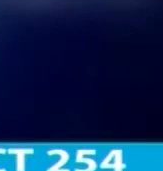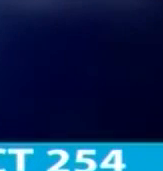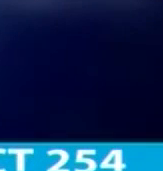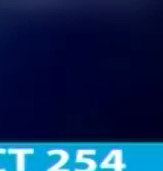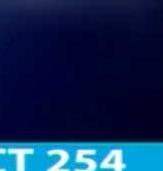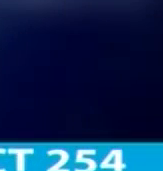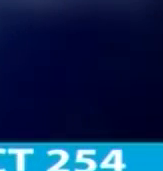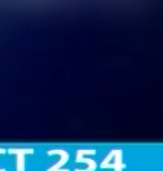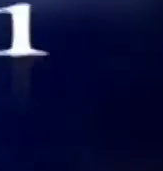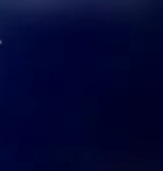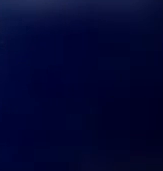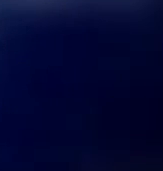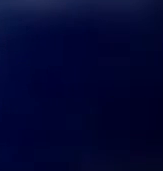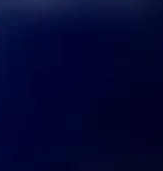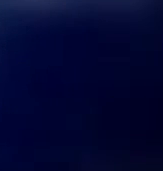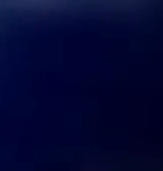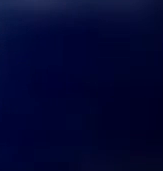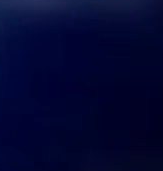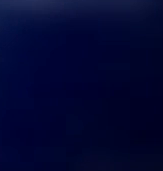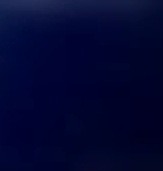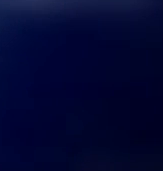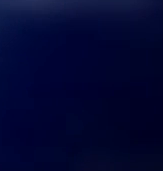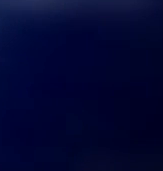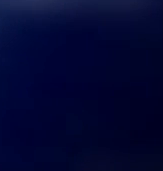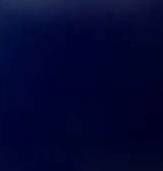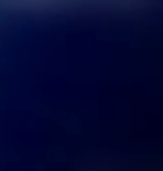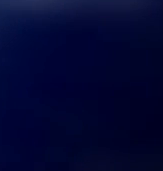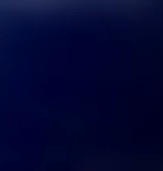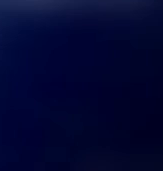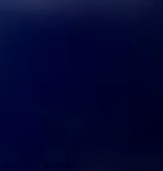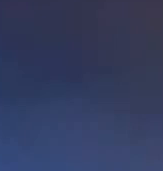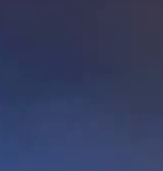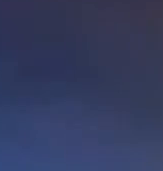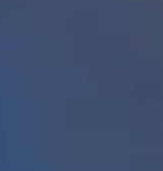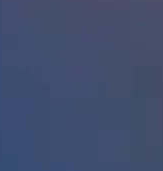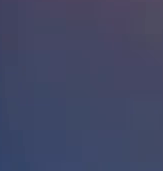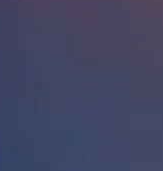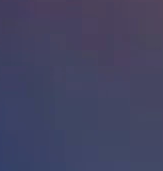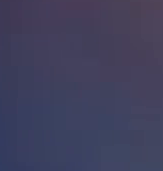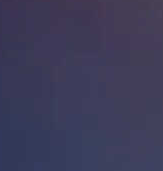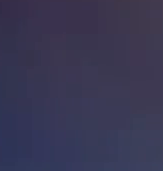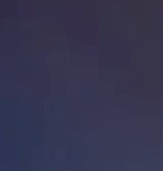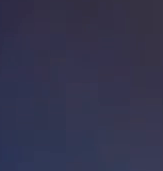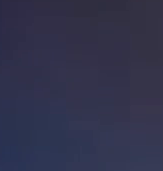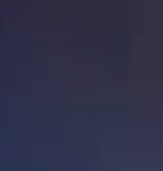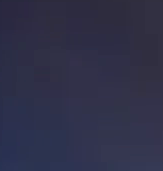8:30 p.m. only on KBC Channel 1.